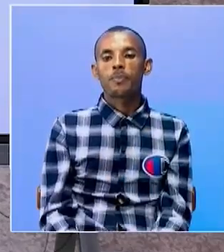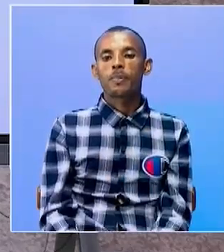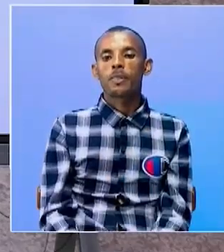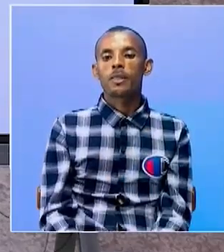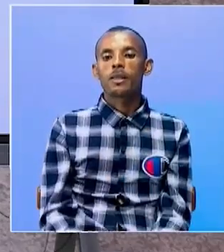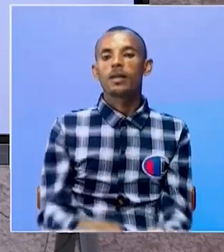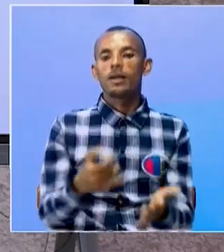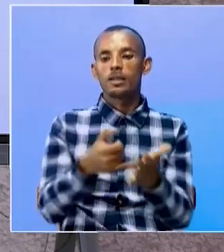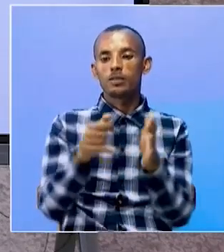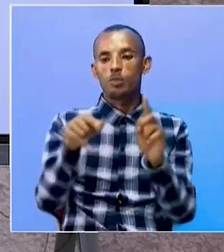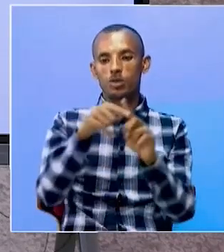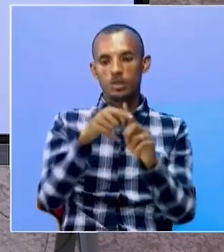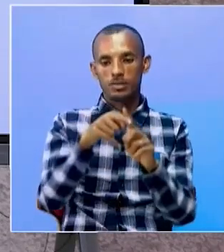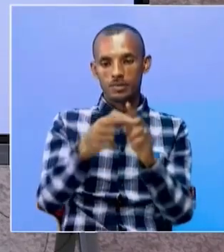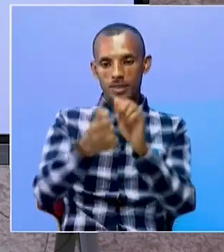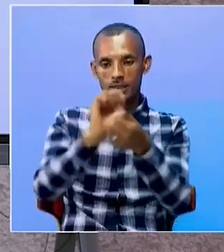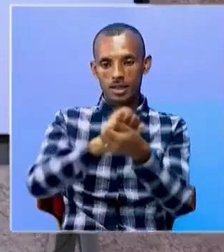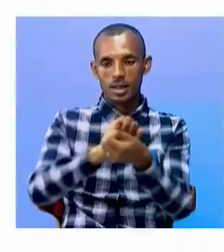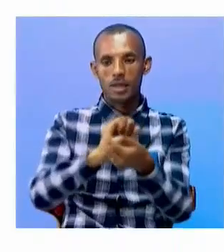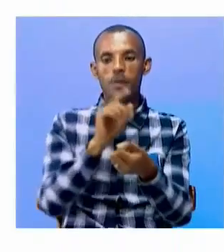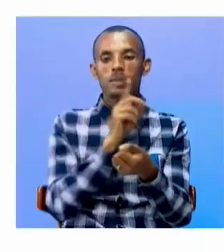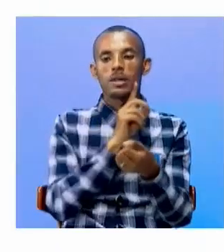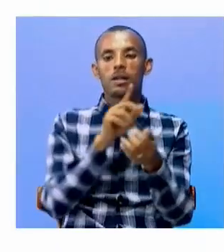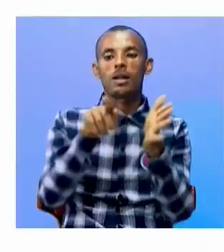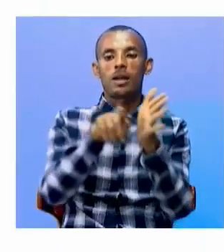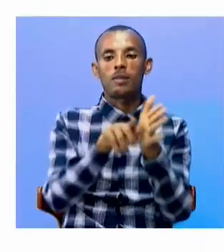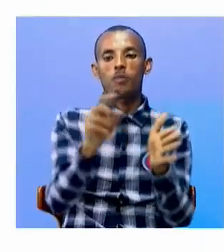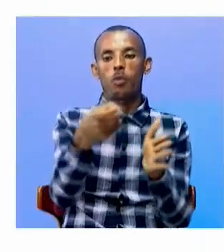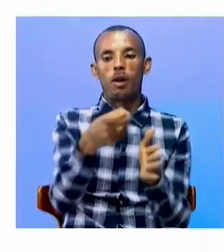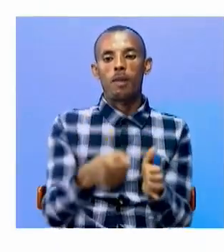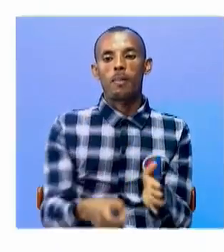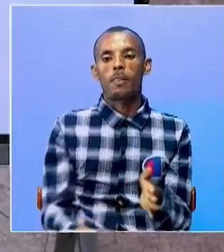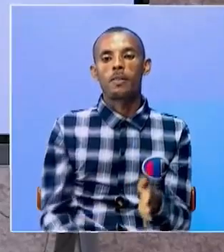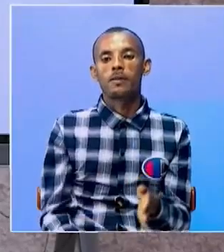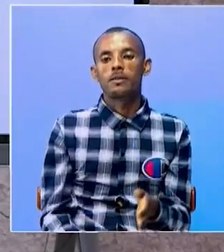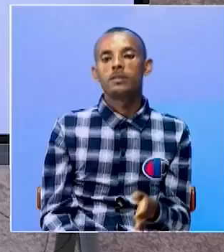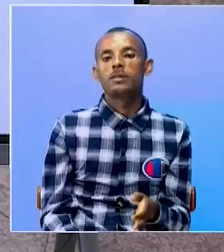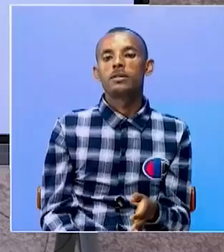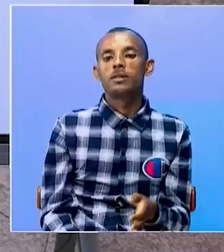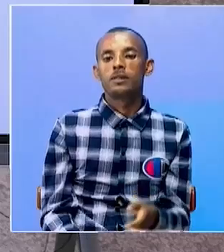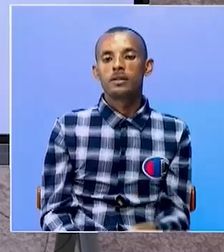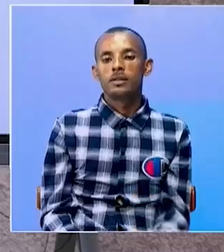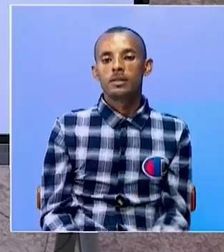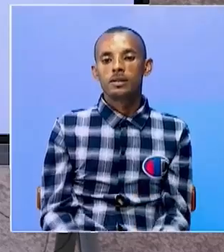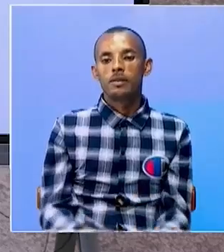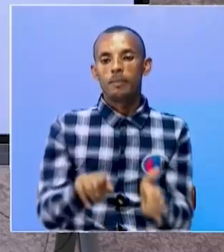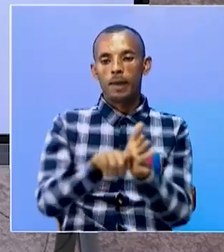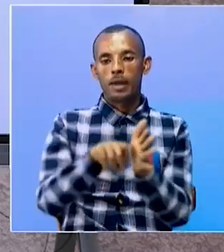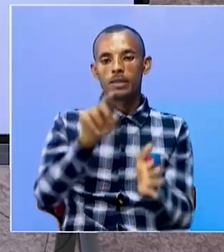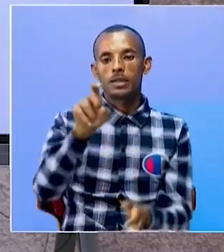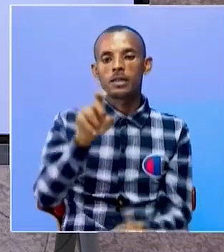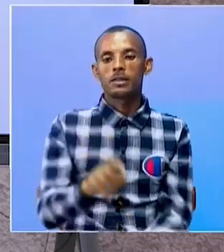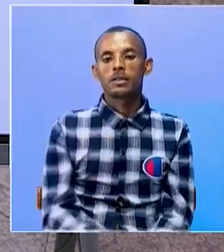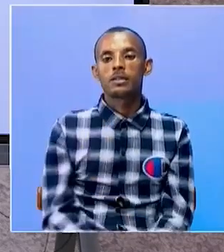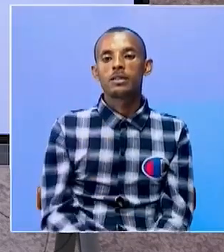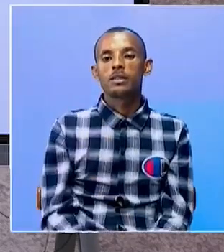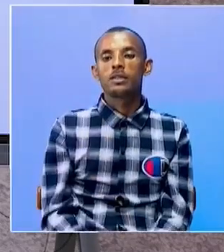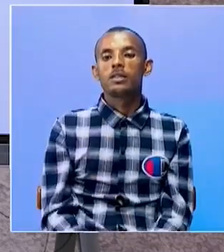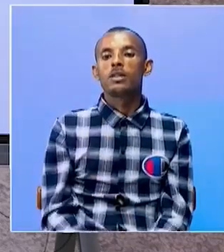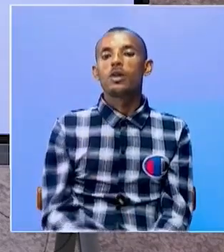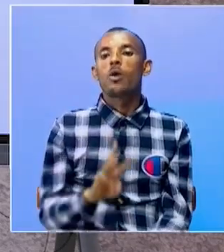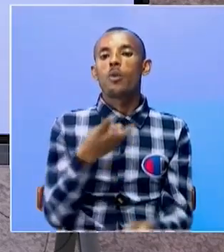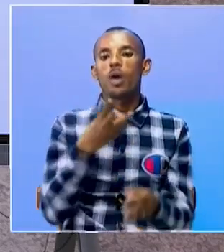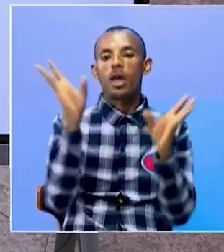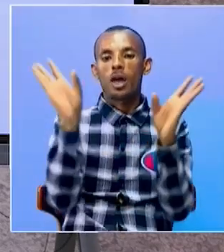here x is positive, when you shift to this side, it becomes minus x. So we